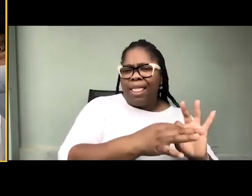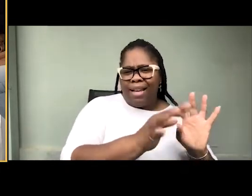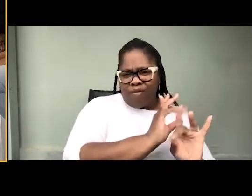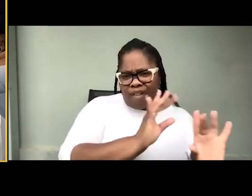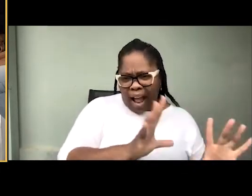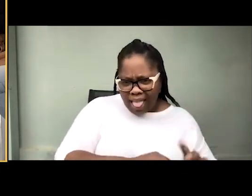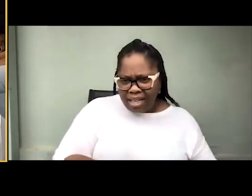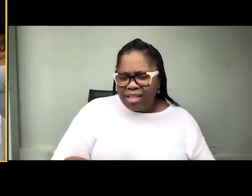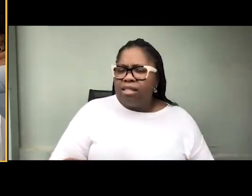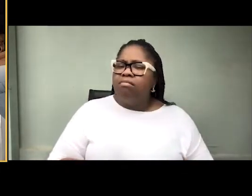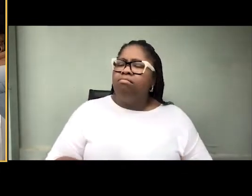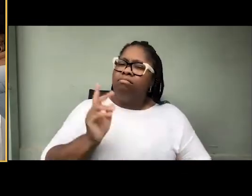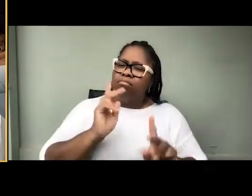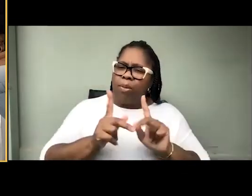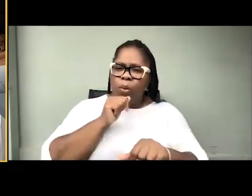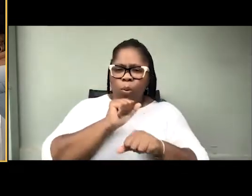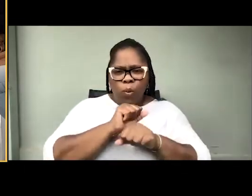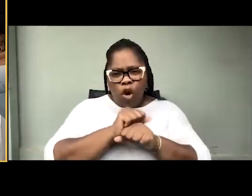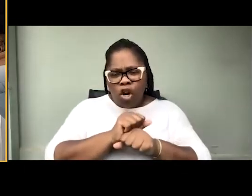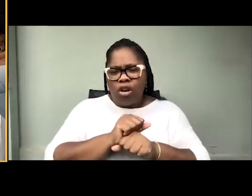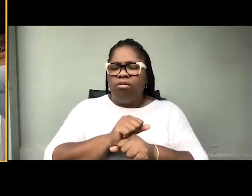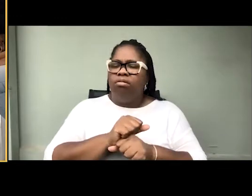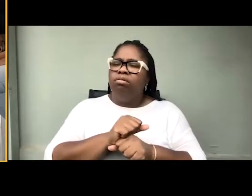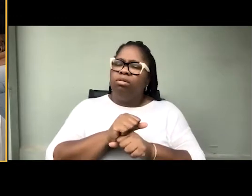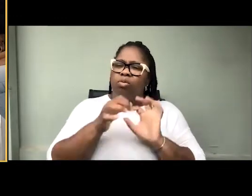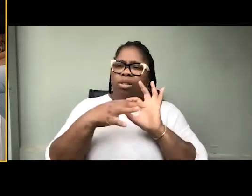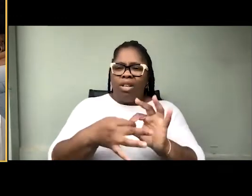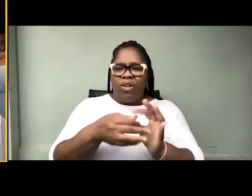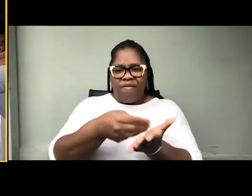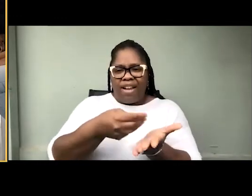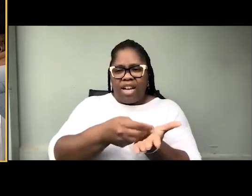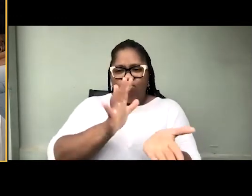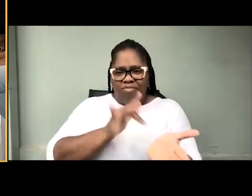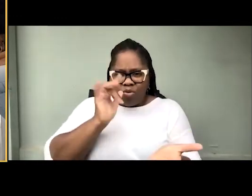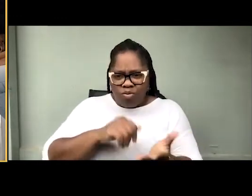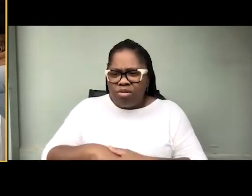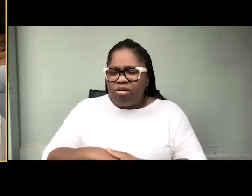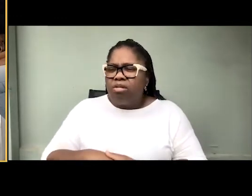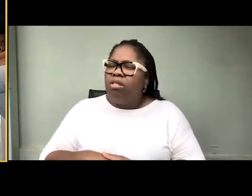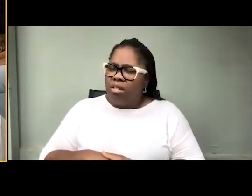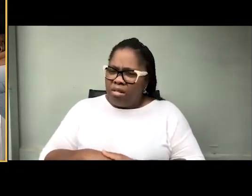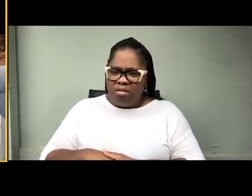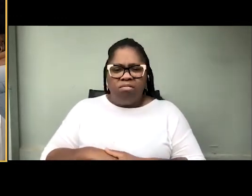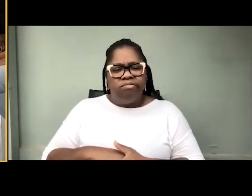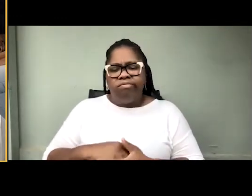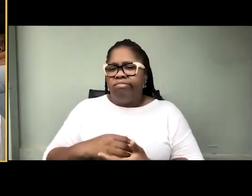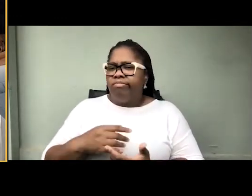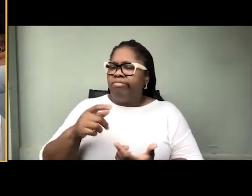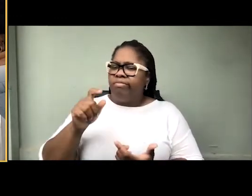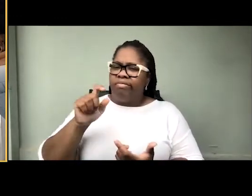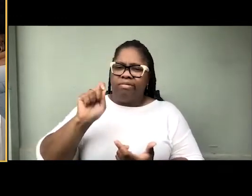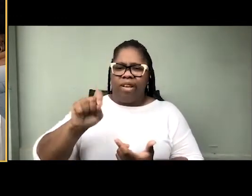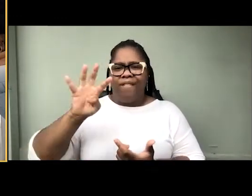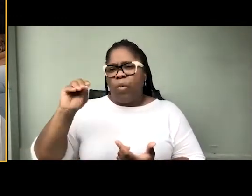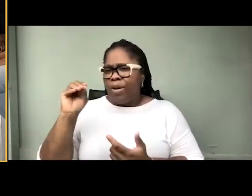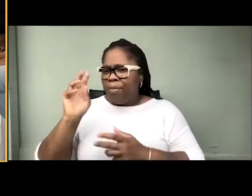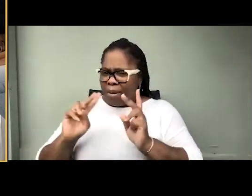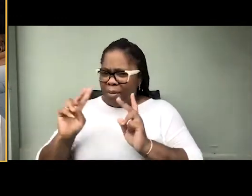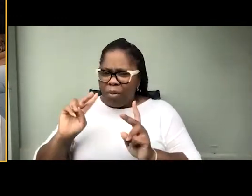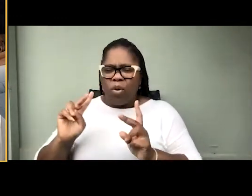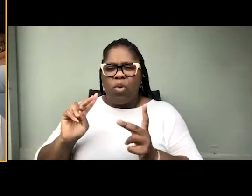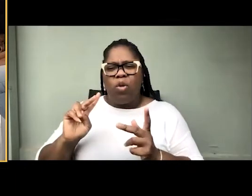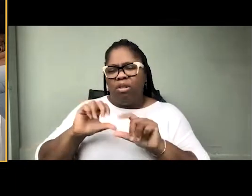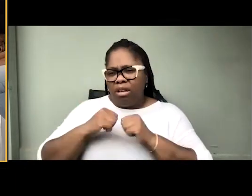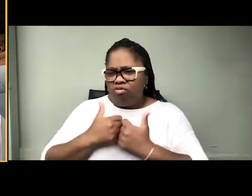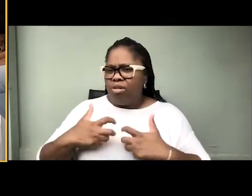who work on protections for financial abuse, all sorts of, I think it's going to be about 40 people, stakeholders and